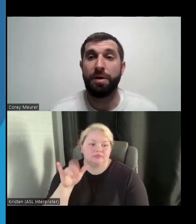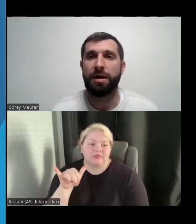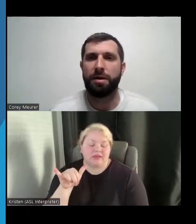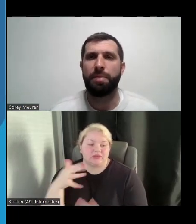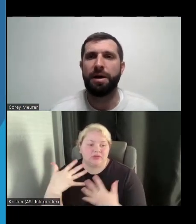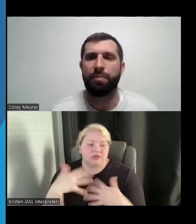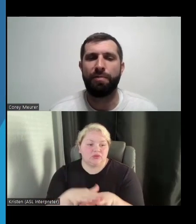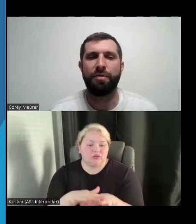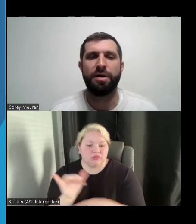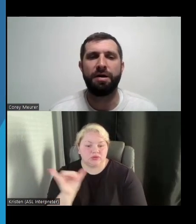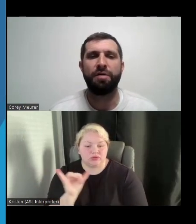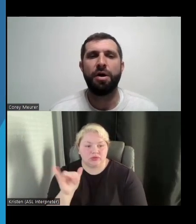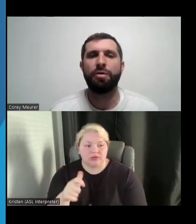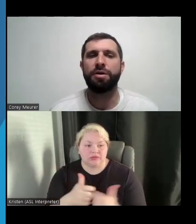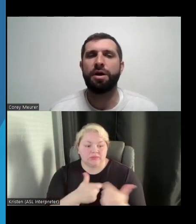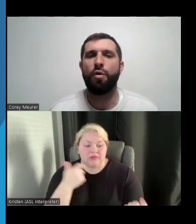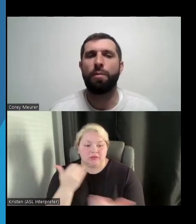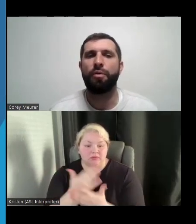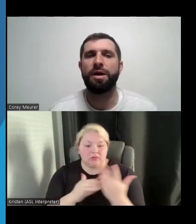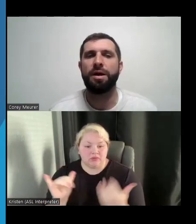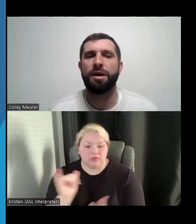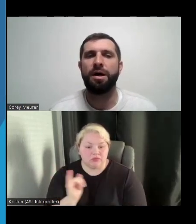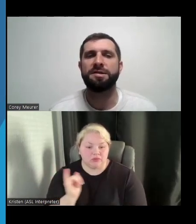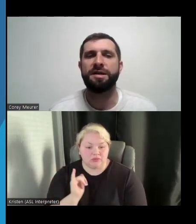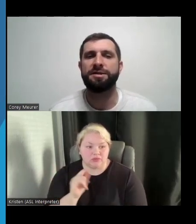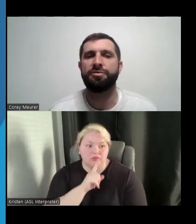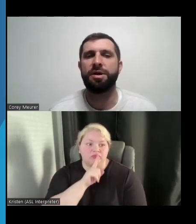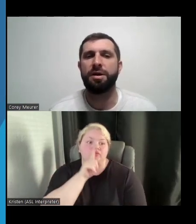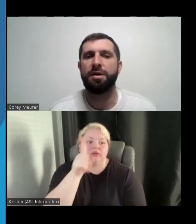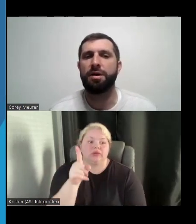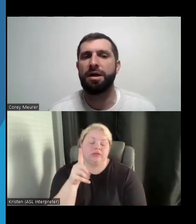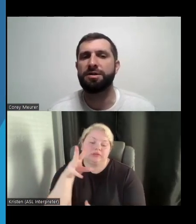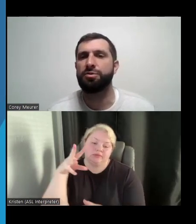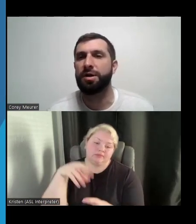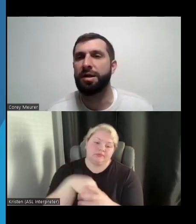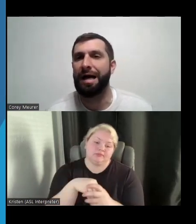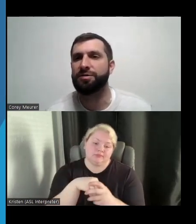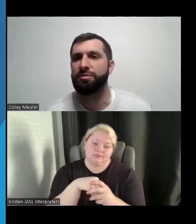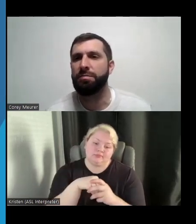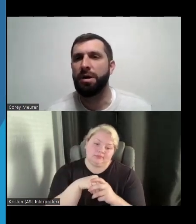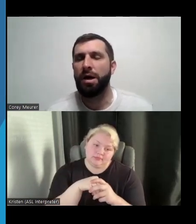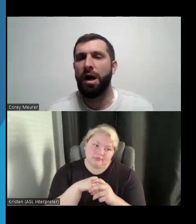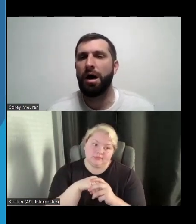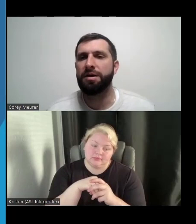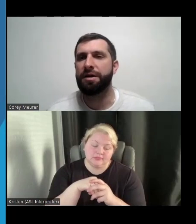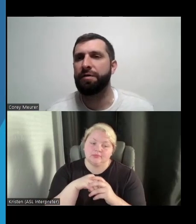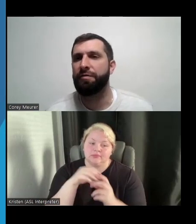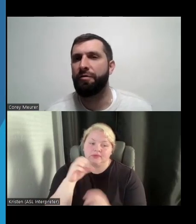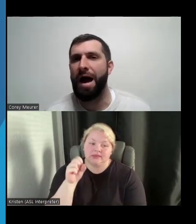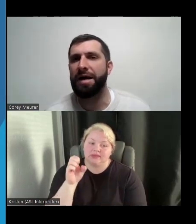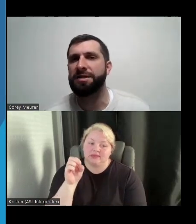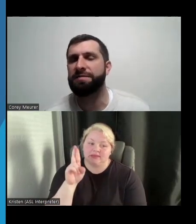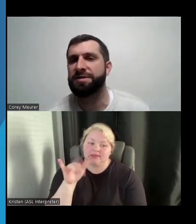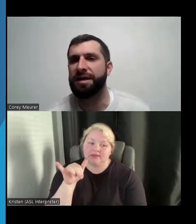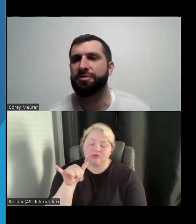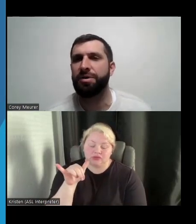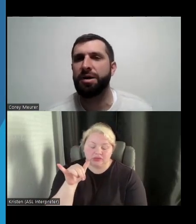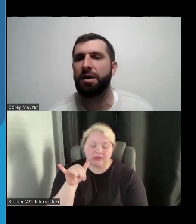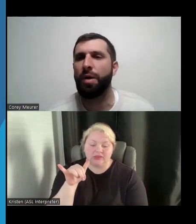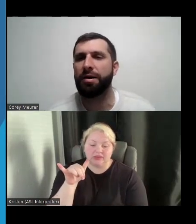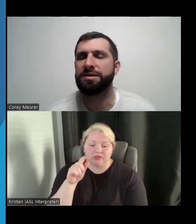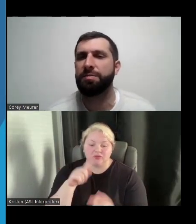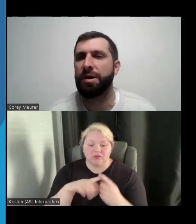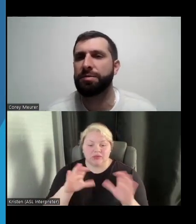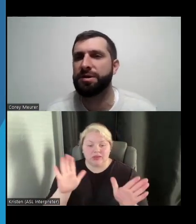be a big proponent of, really incorporating sensory into the classroom. Different varieties of